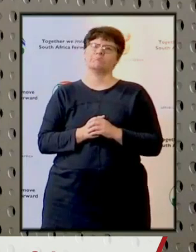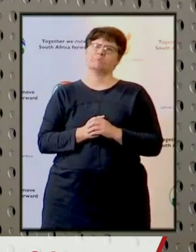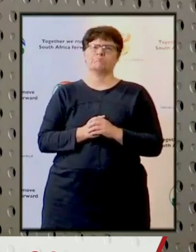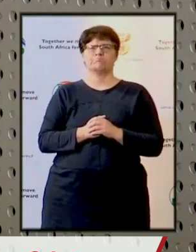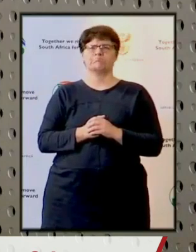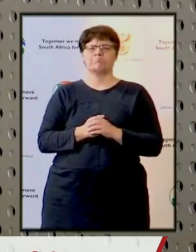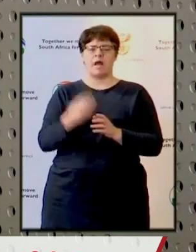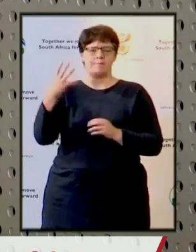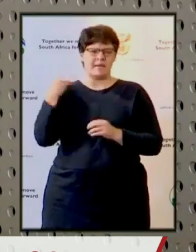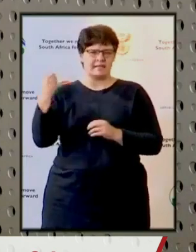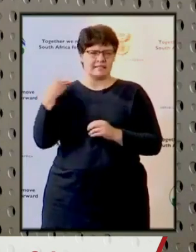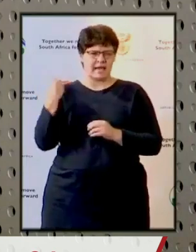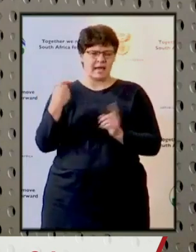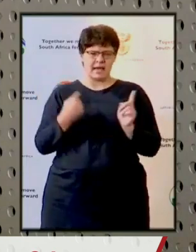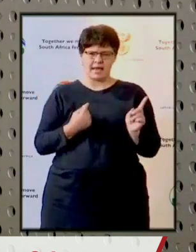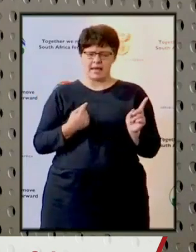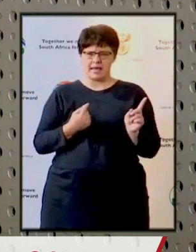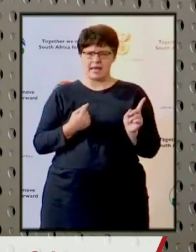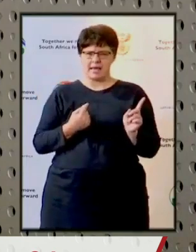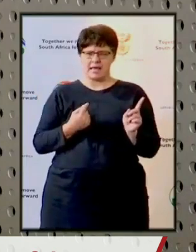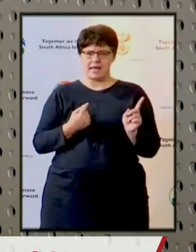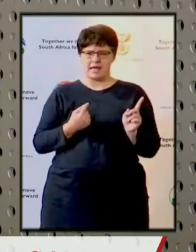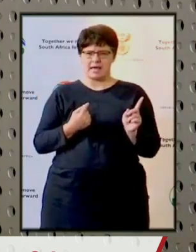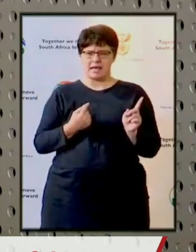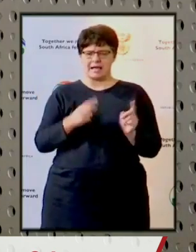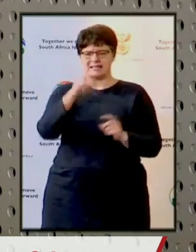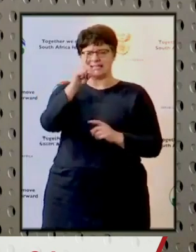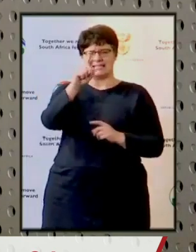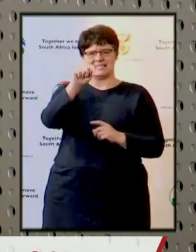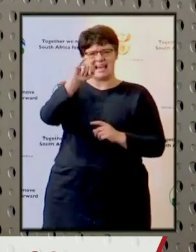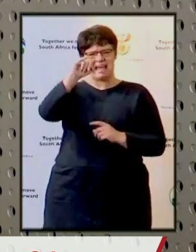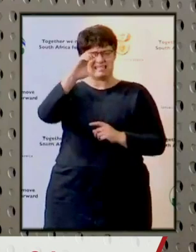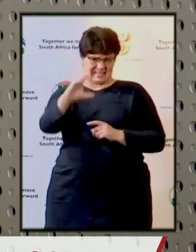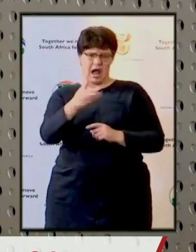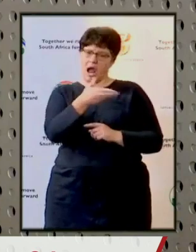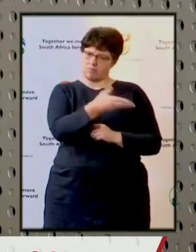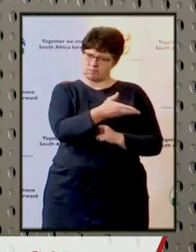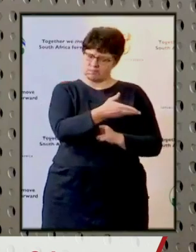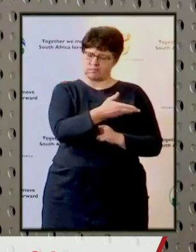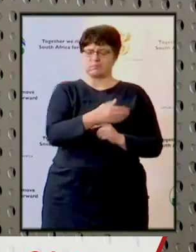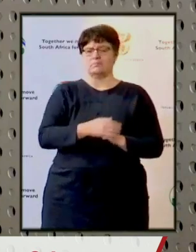The Minister of DTIC is here,